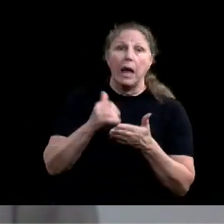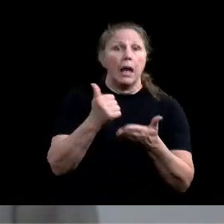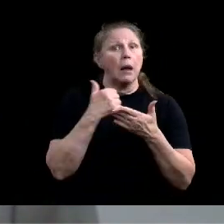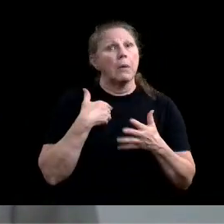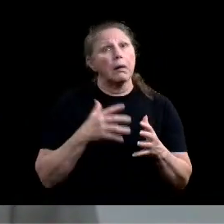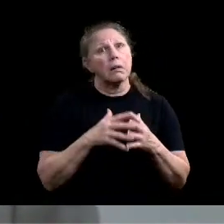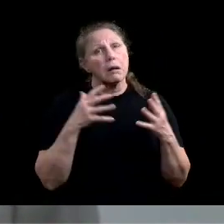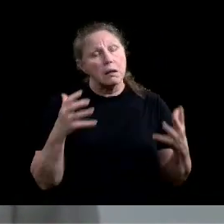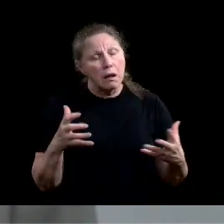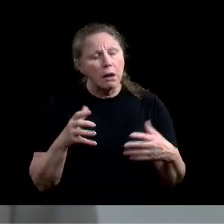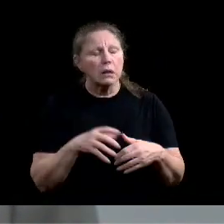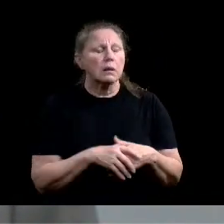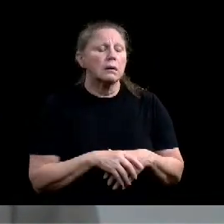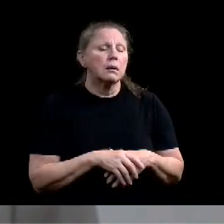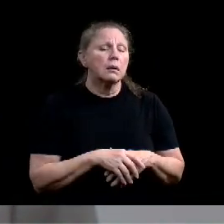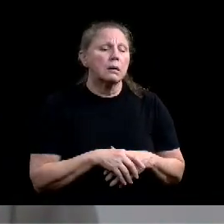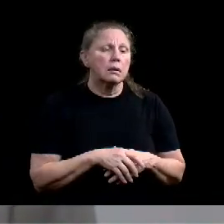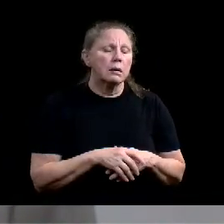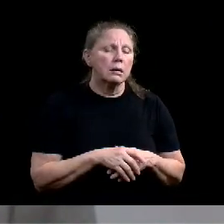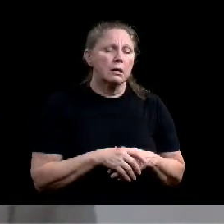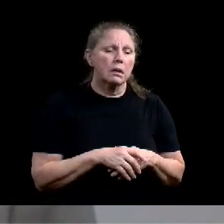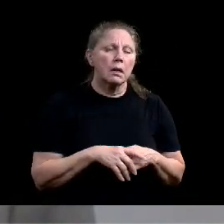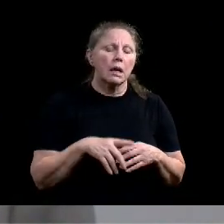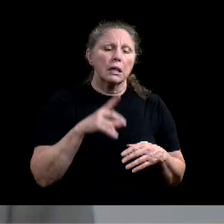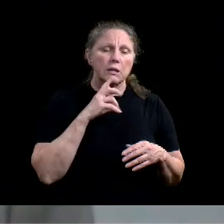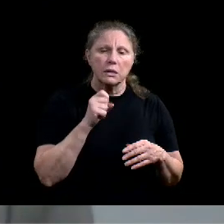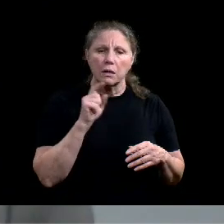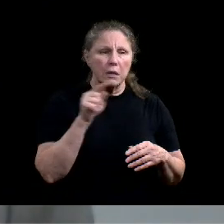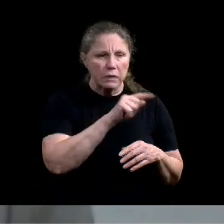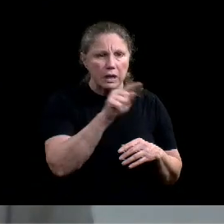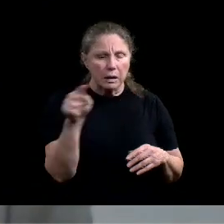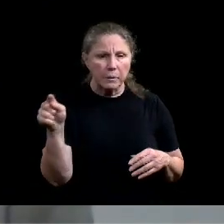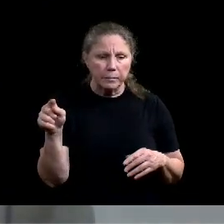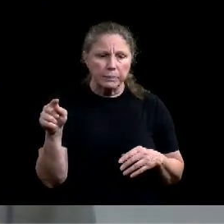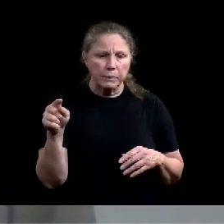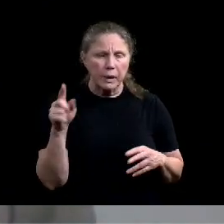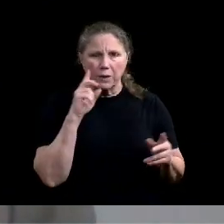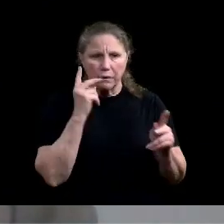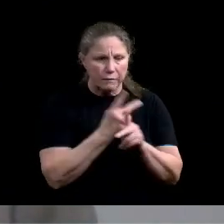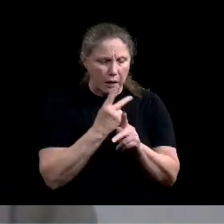retailers figuring out exactly how to set up